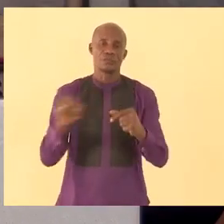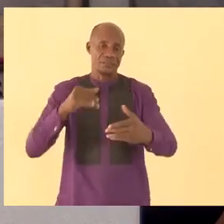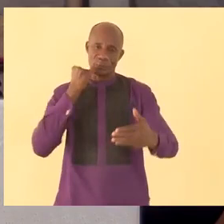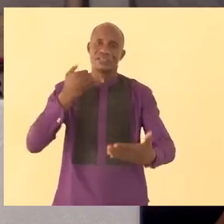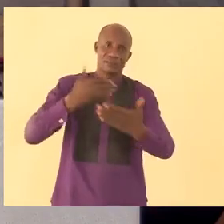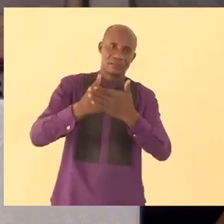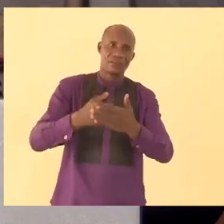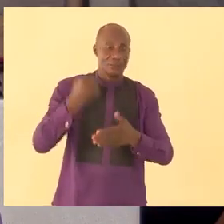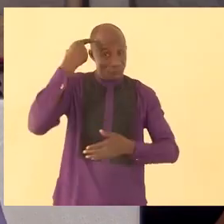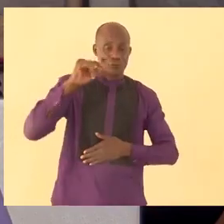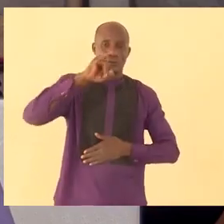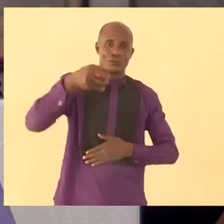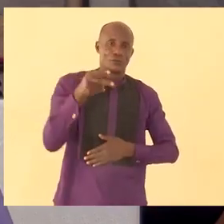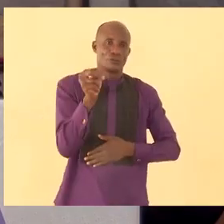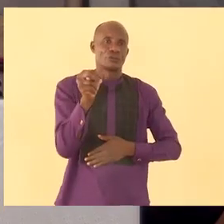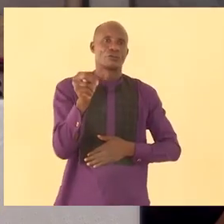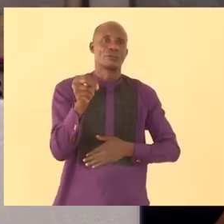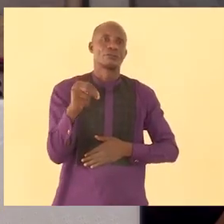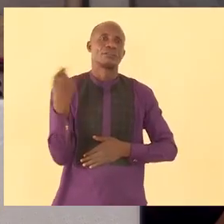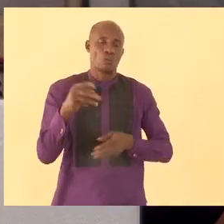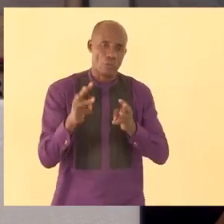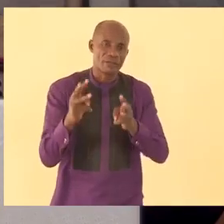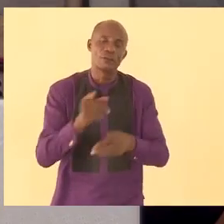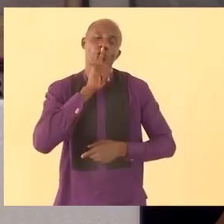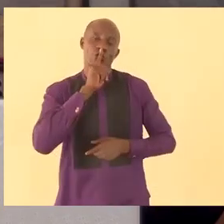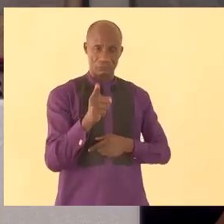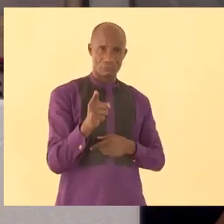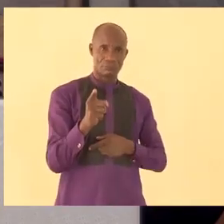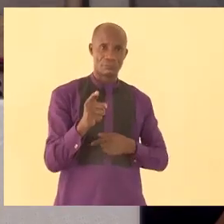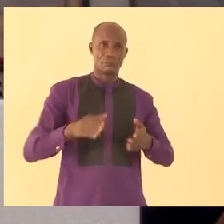John, the way to the